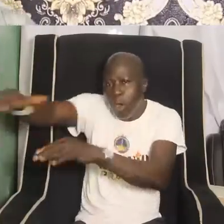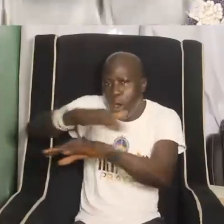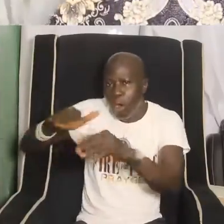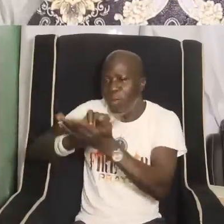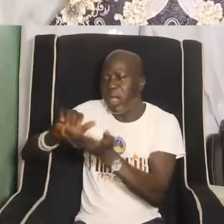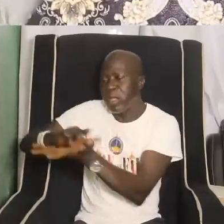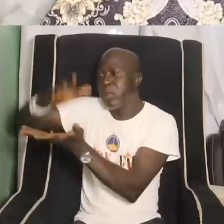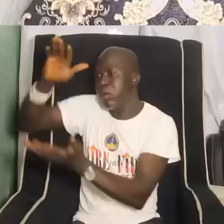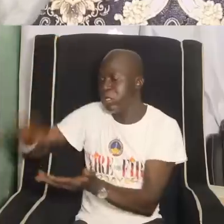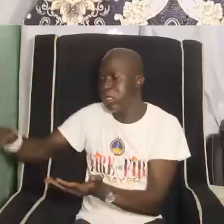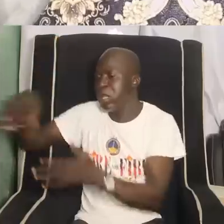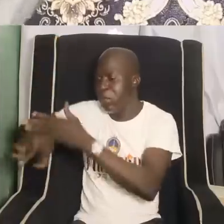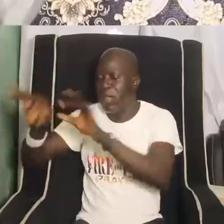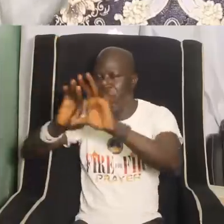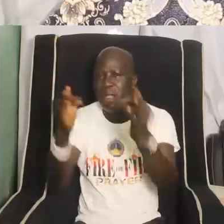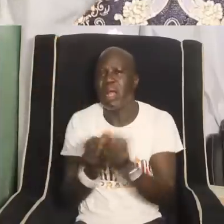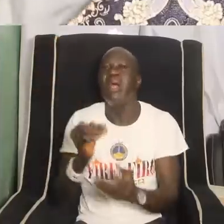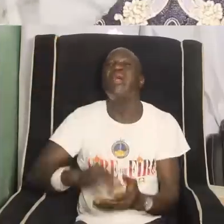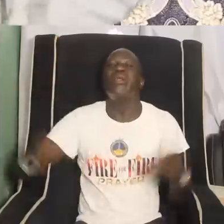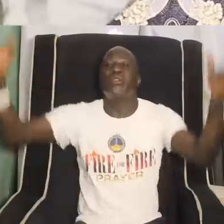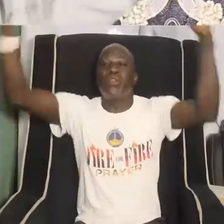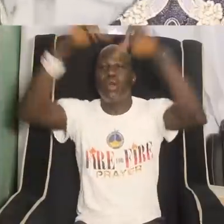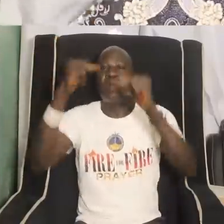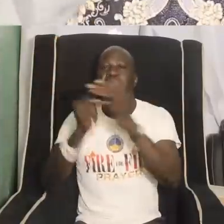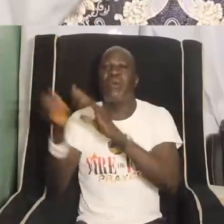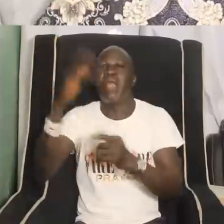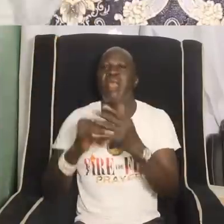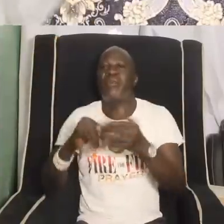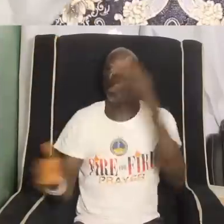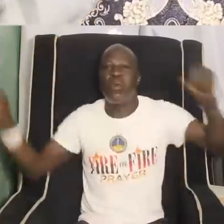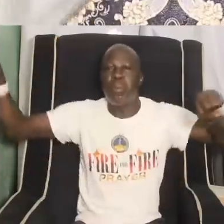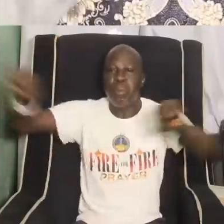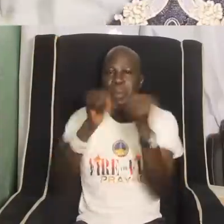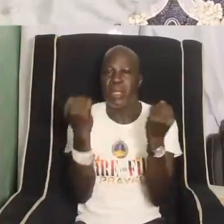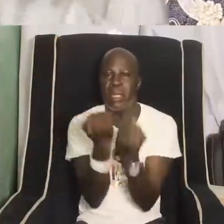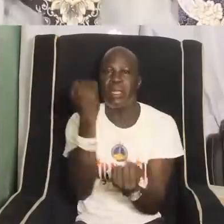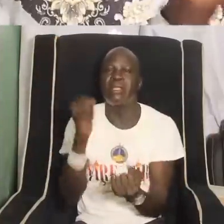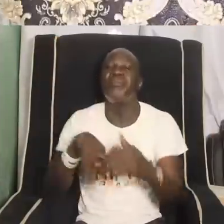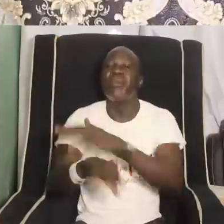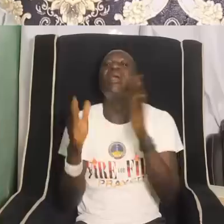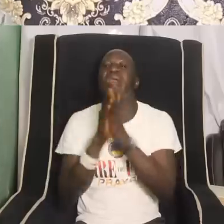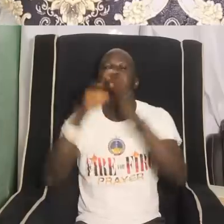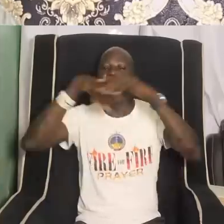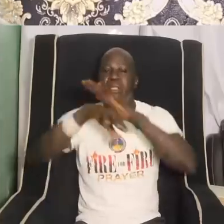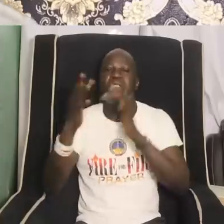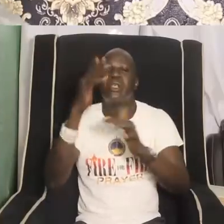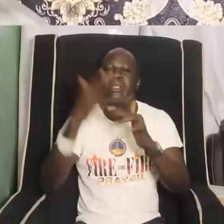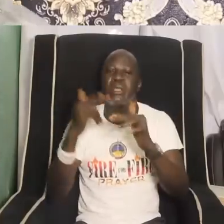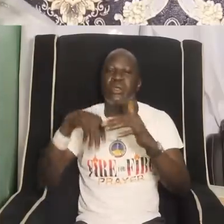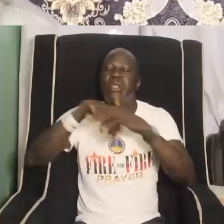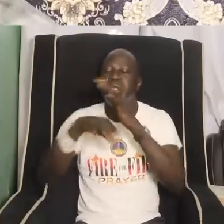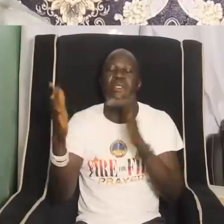use the color of the glorious children in my family. Ara o. Oh ya foda no. Break it. Oh ya dua.